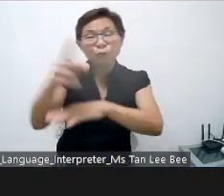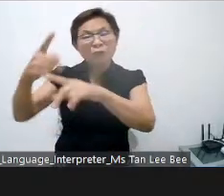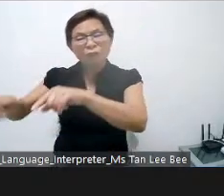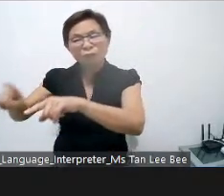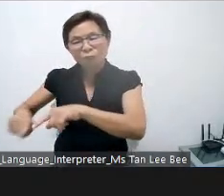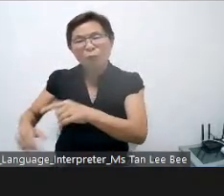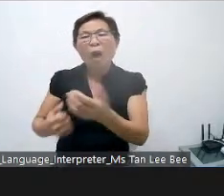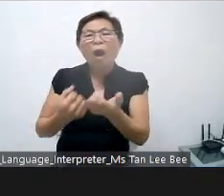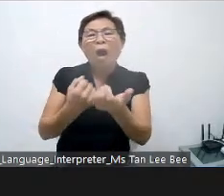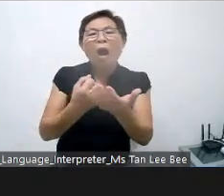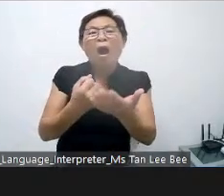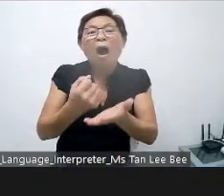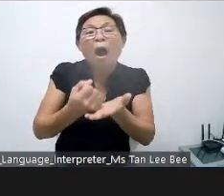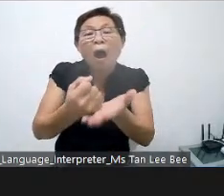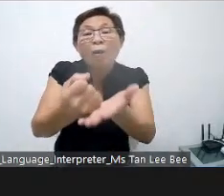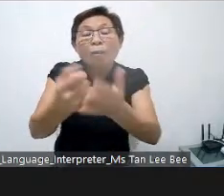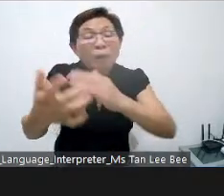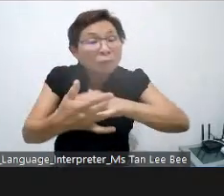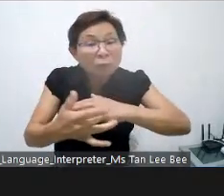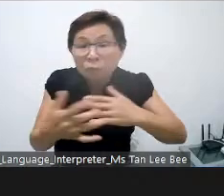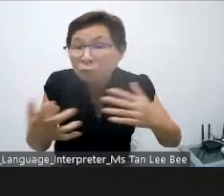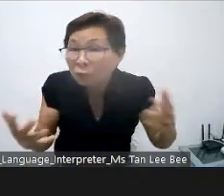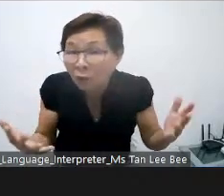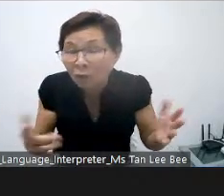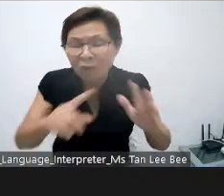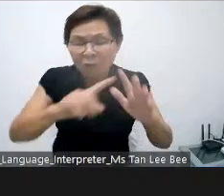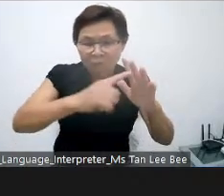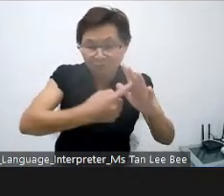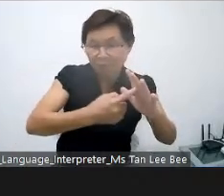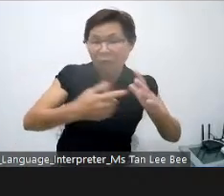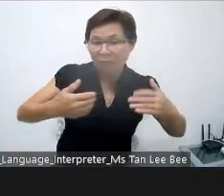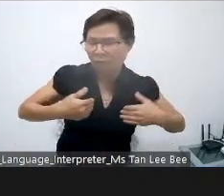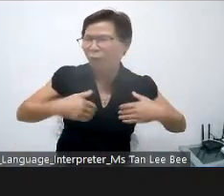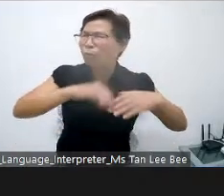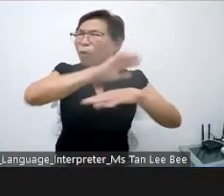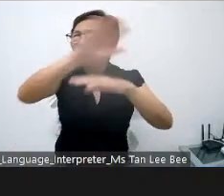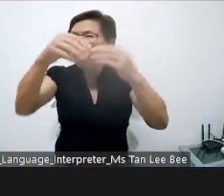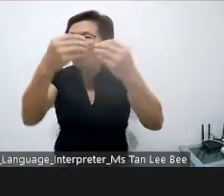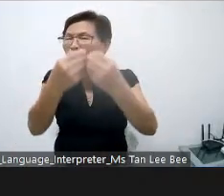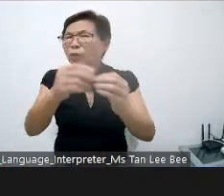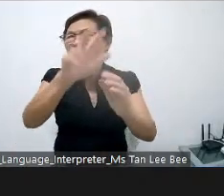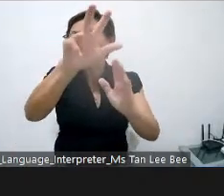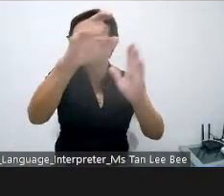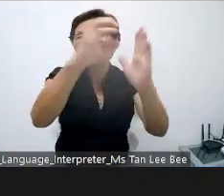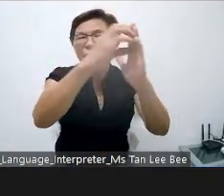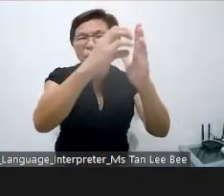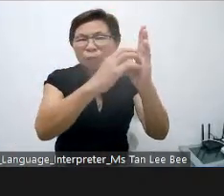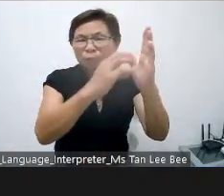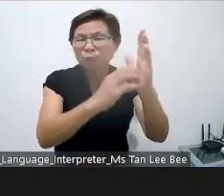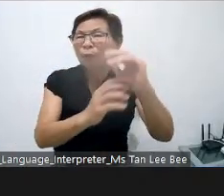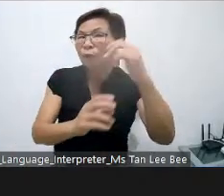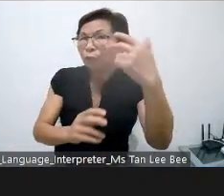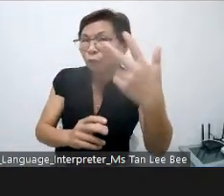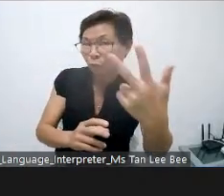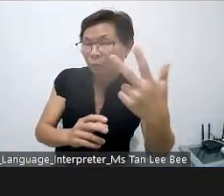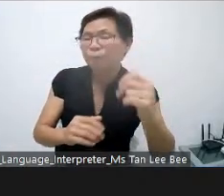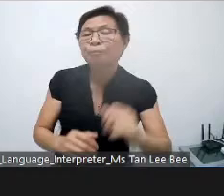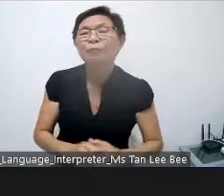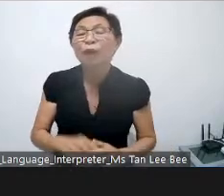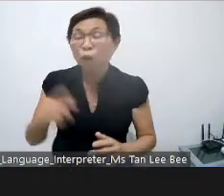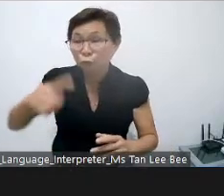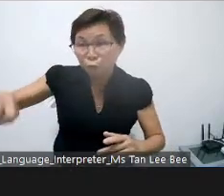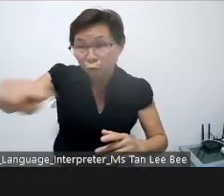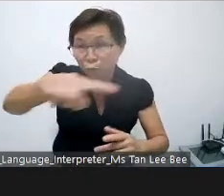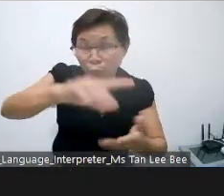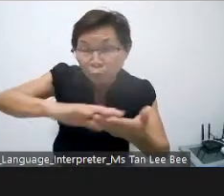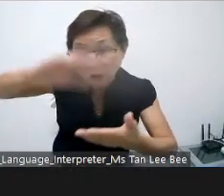assistive technologies. To begin with, there are a total of 3 chapters in this module. You will learn